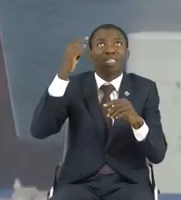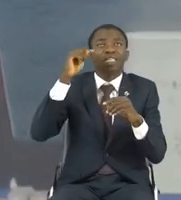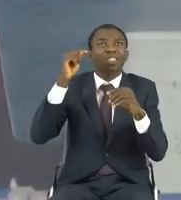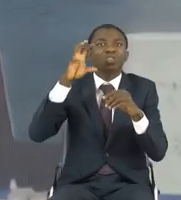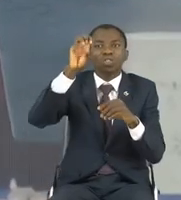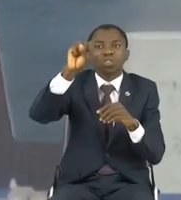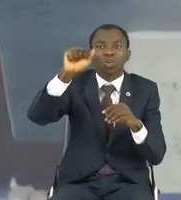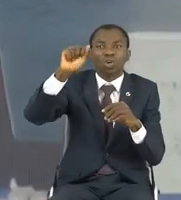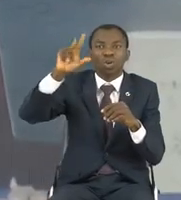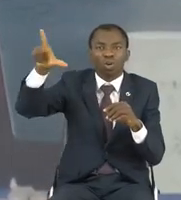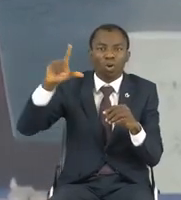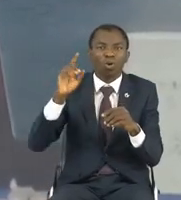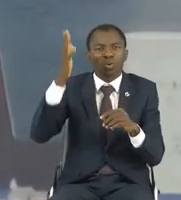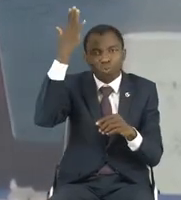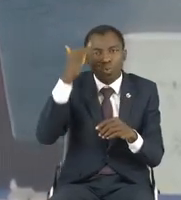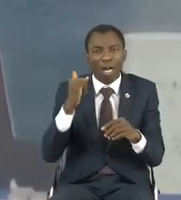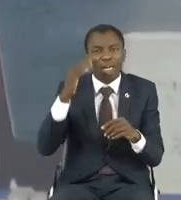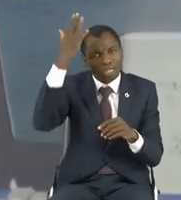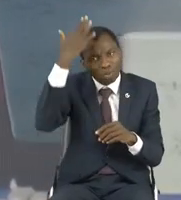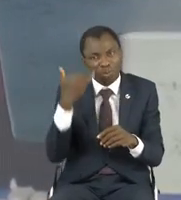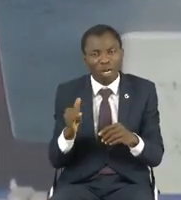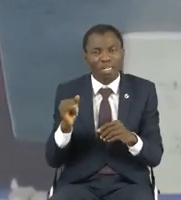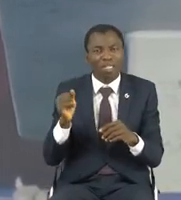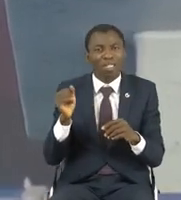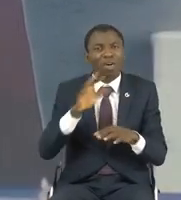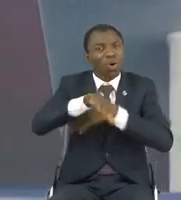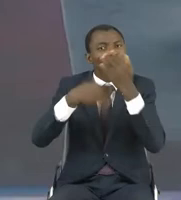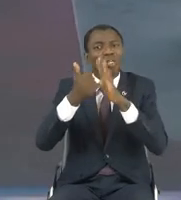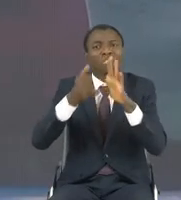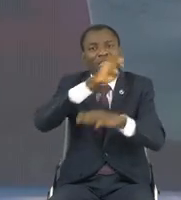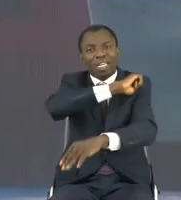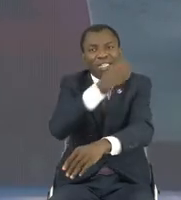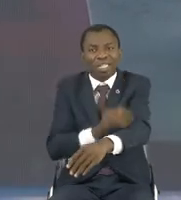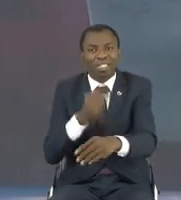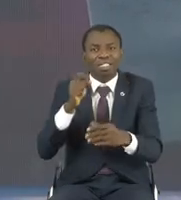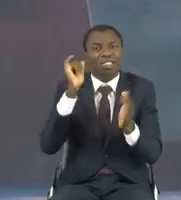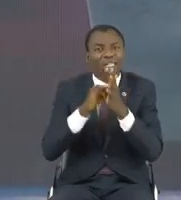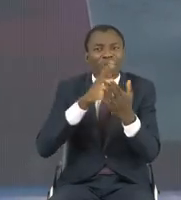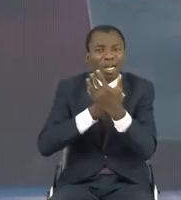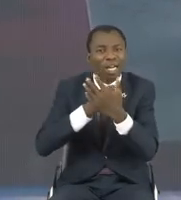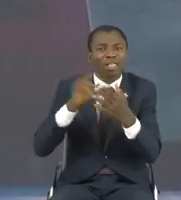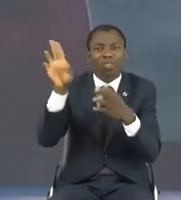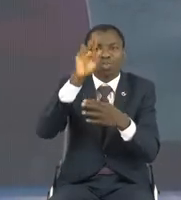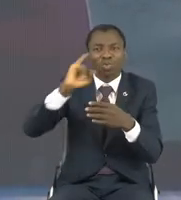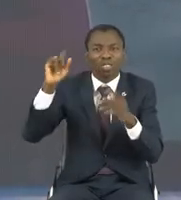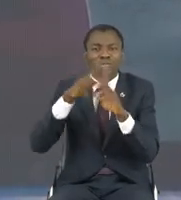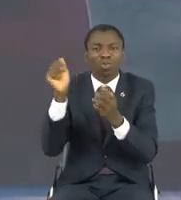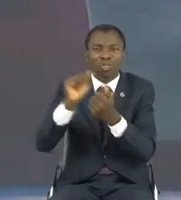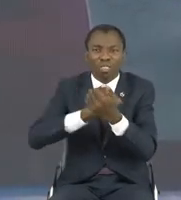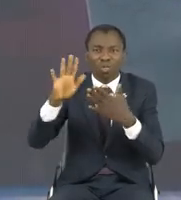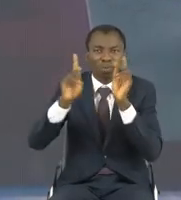you are going? Why? All this energy you are spending to destroy people?